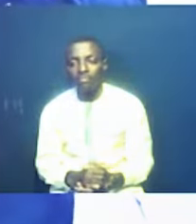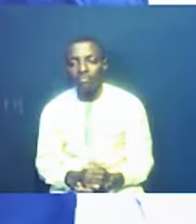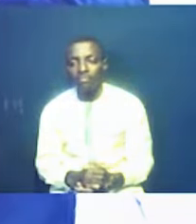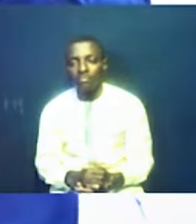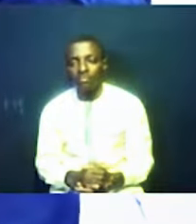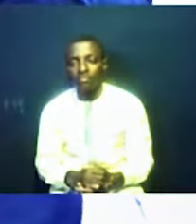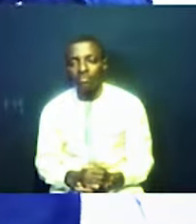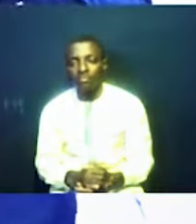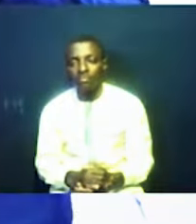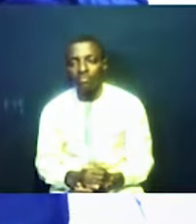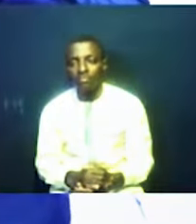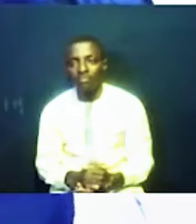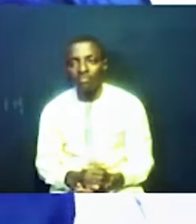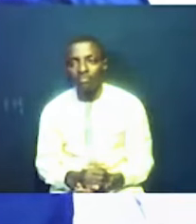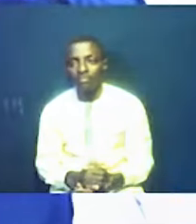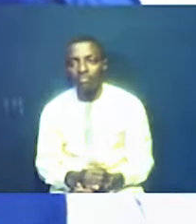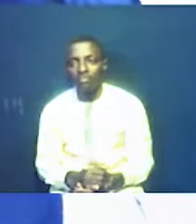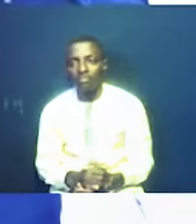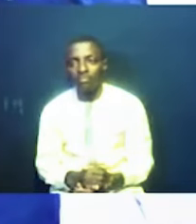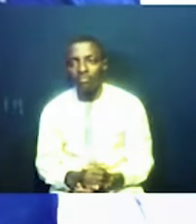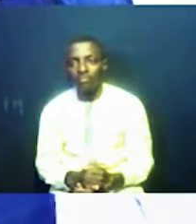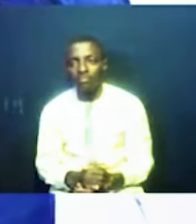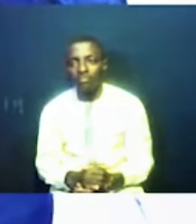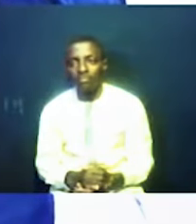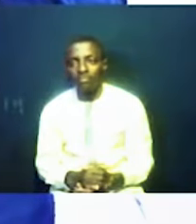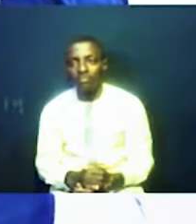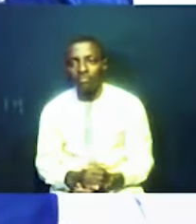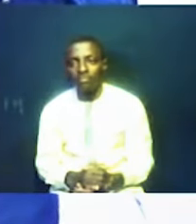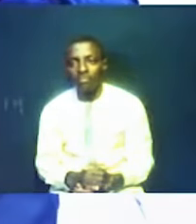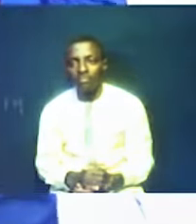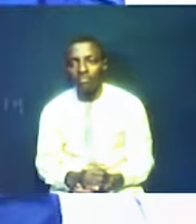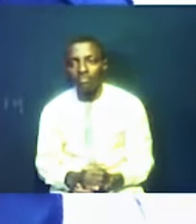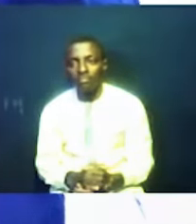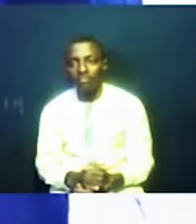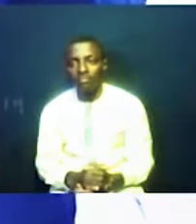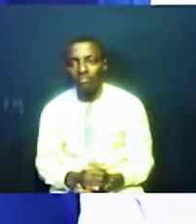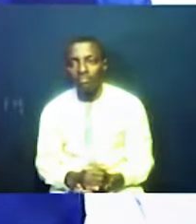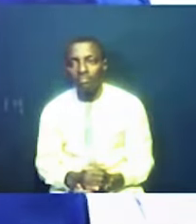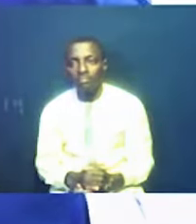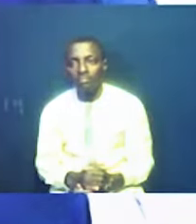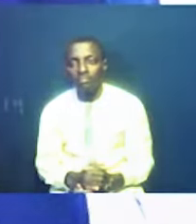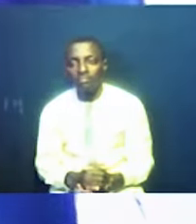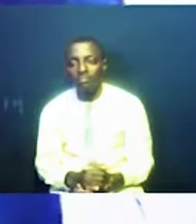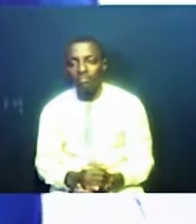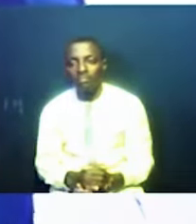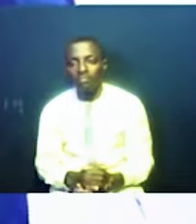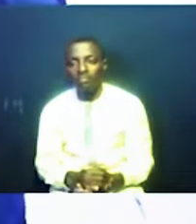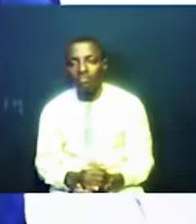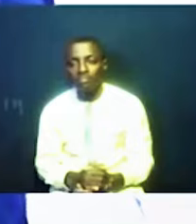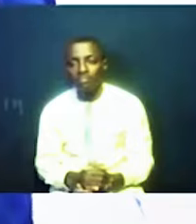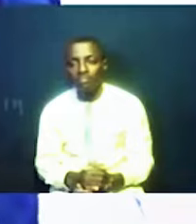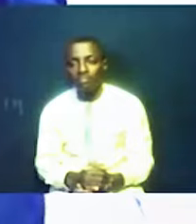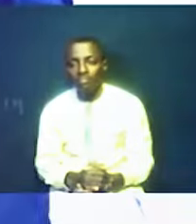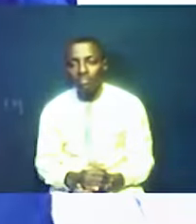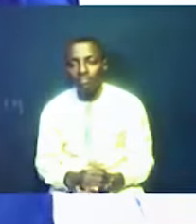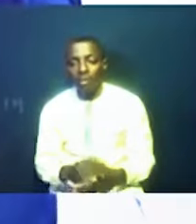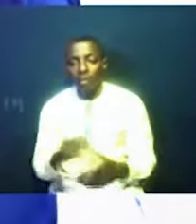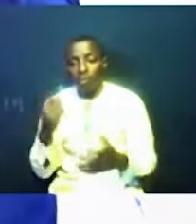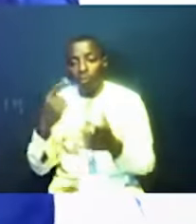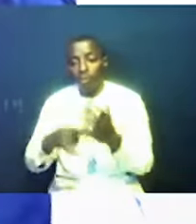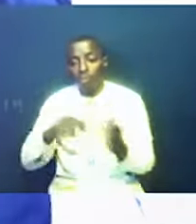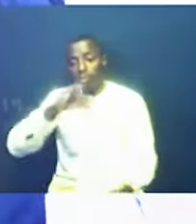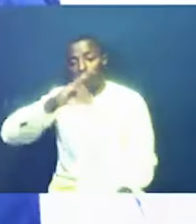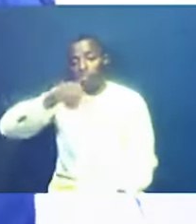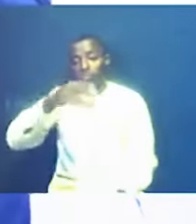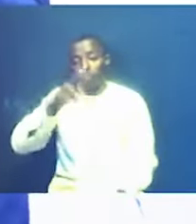nko na se obeka onyankopon ma wapiti no nyina nso abom aye won baako. It is a fact, like John said,